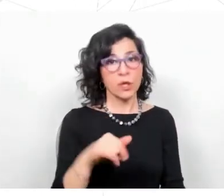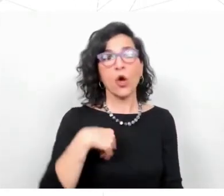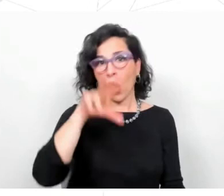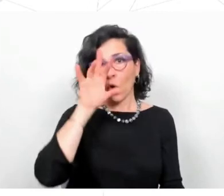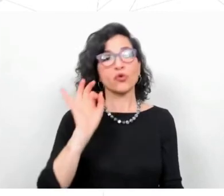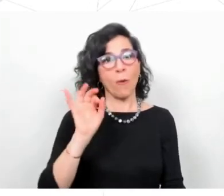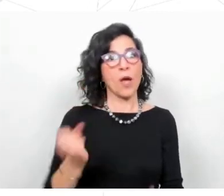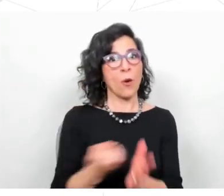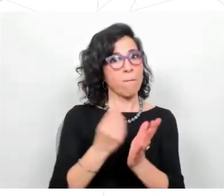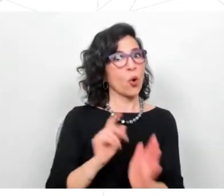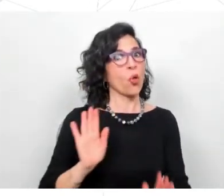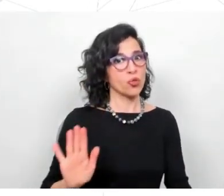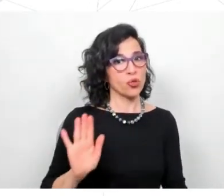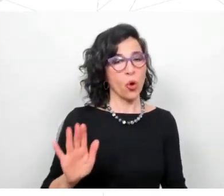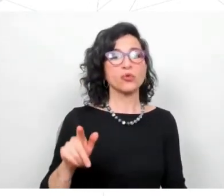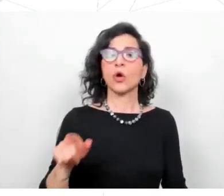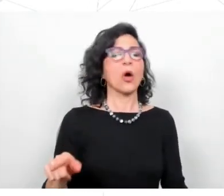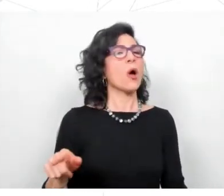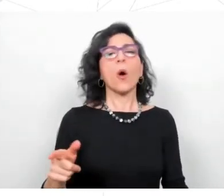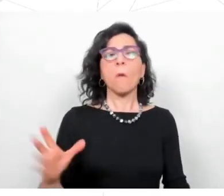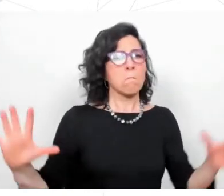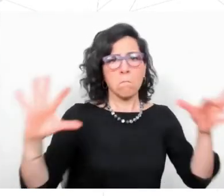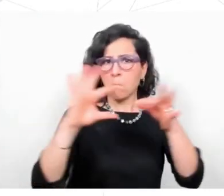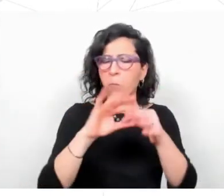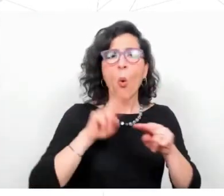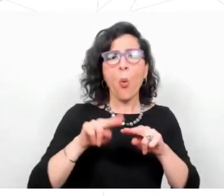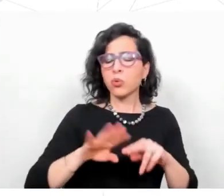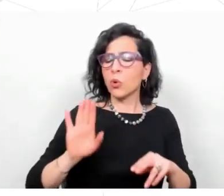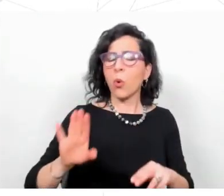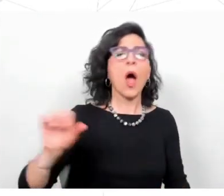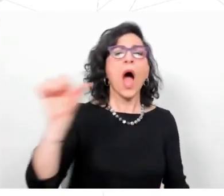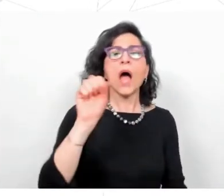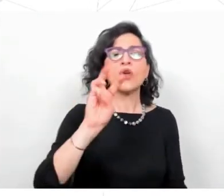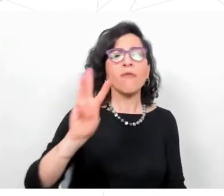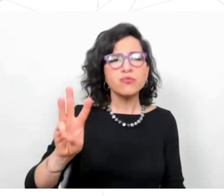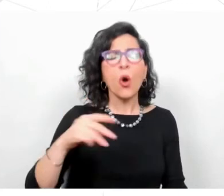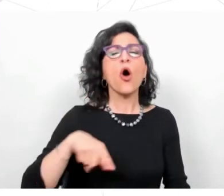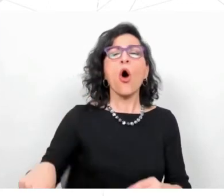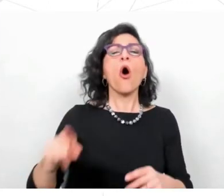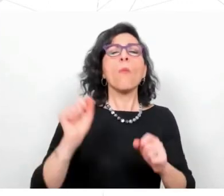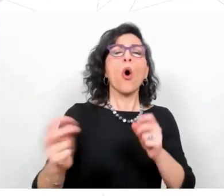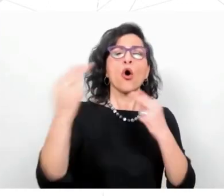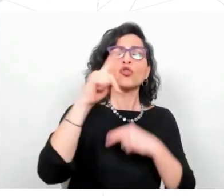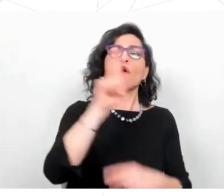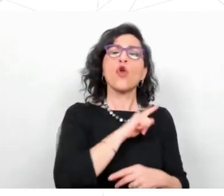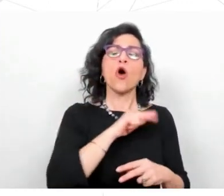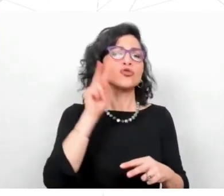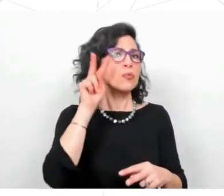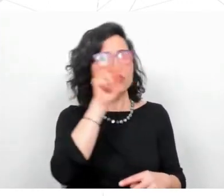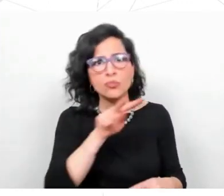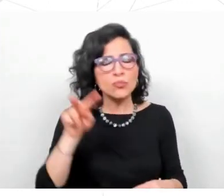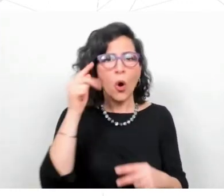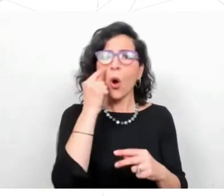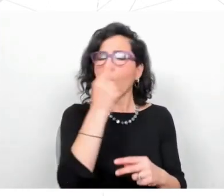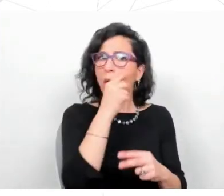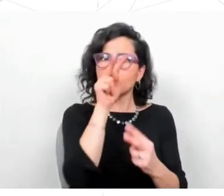its own software, and it empowers us to use our Microsoft eye control to navigate a computer. So I'm going to turn that on,